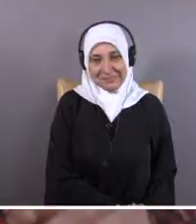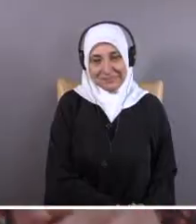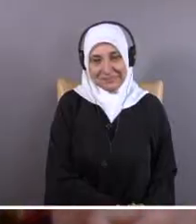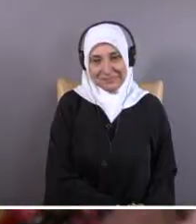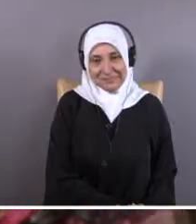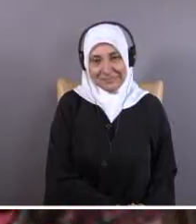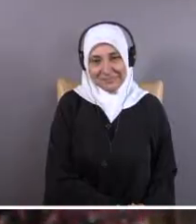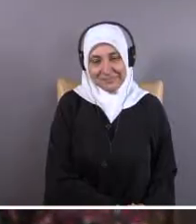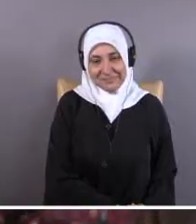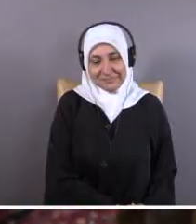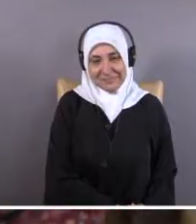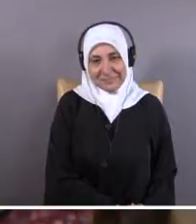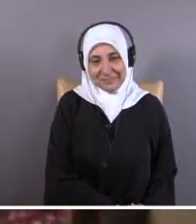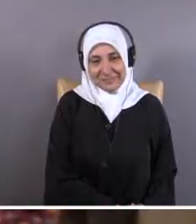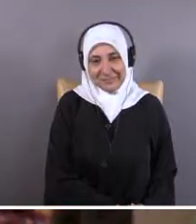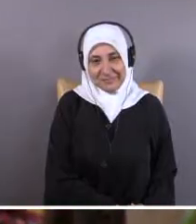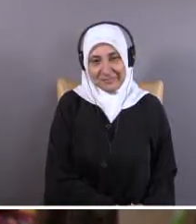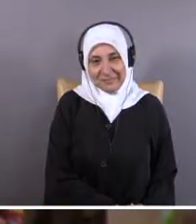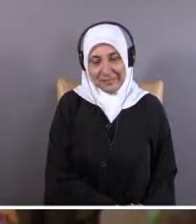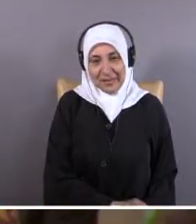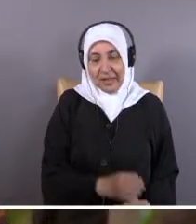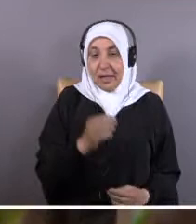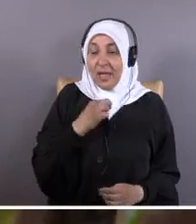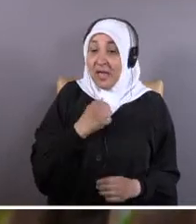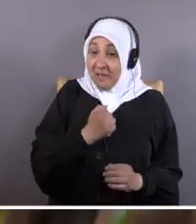We have sacred teachings